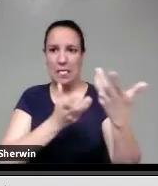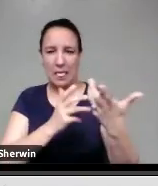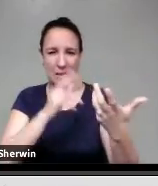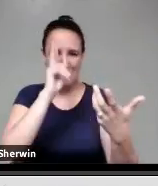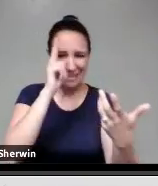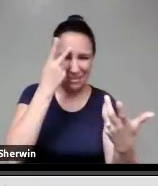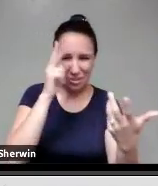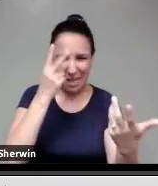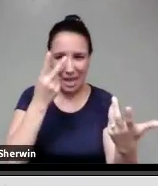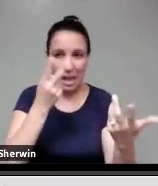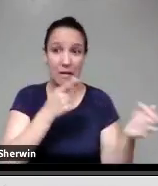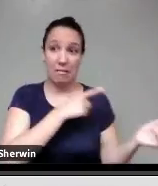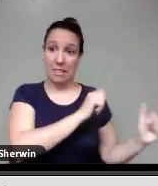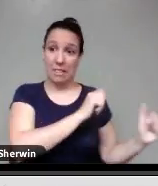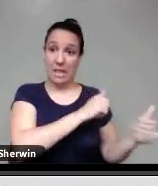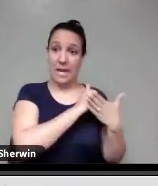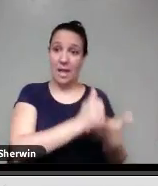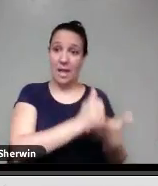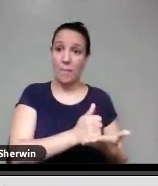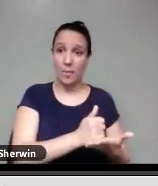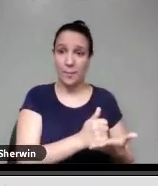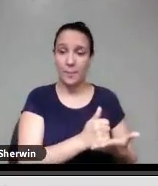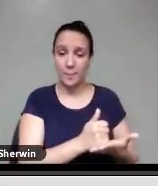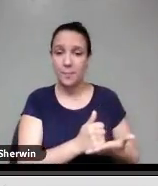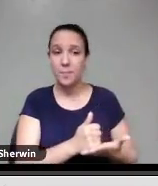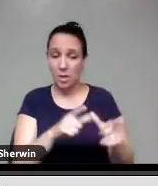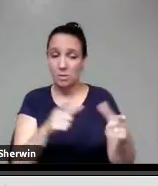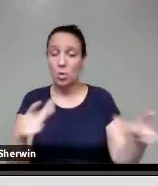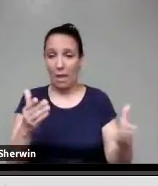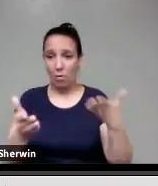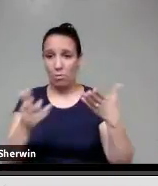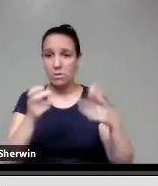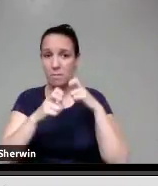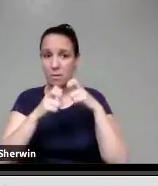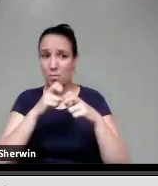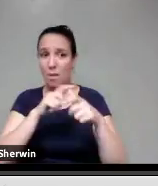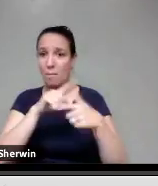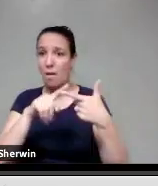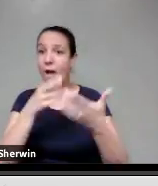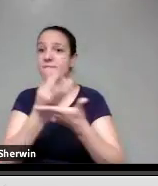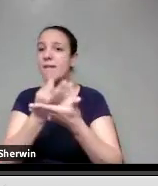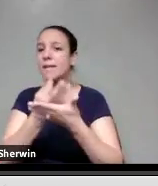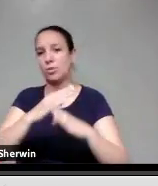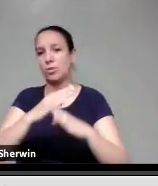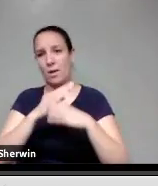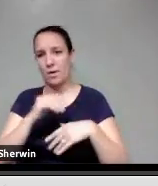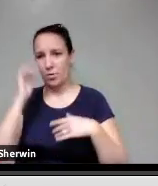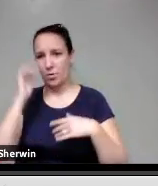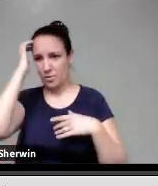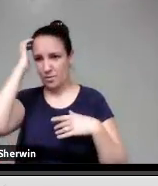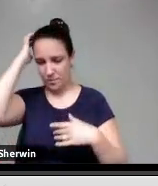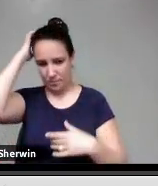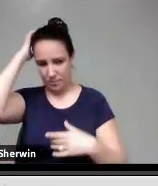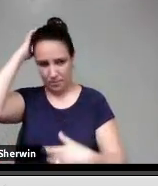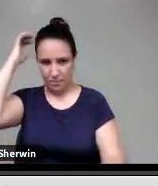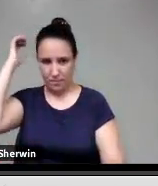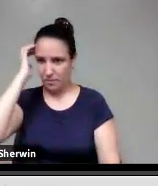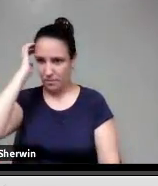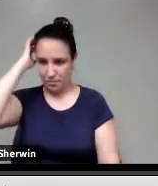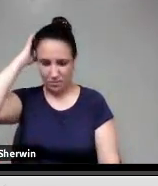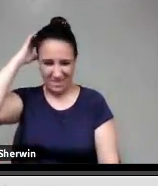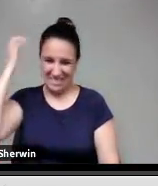each other, they can clarify that for you. So language might be an issue. There might be financial barriers that this person mentions. Well, I don't